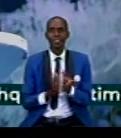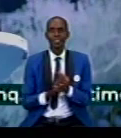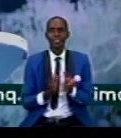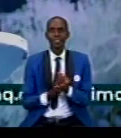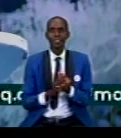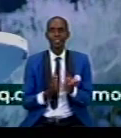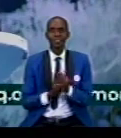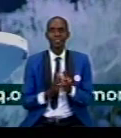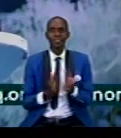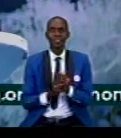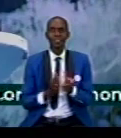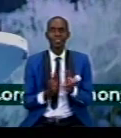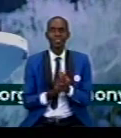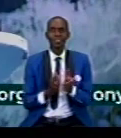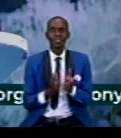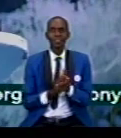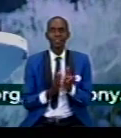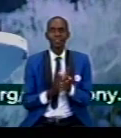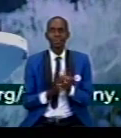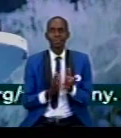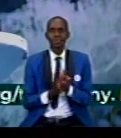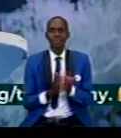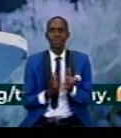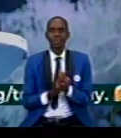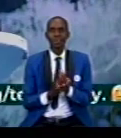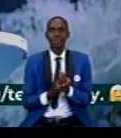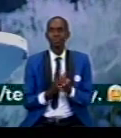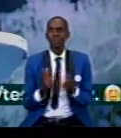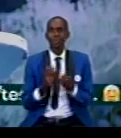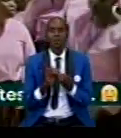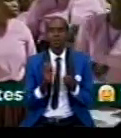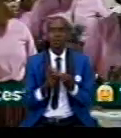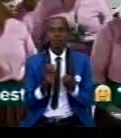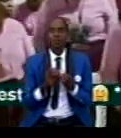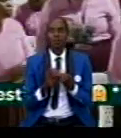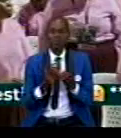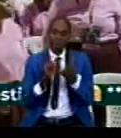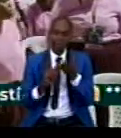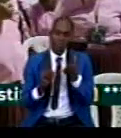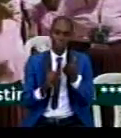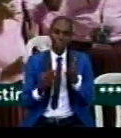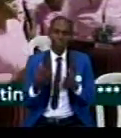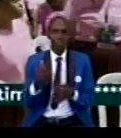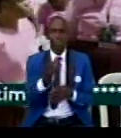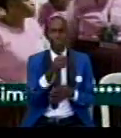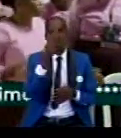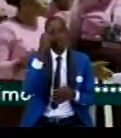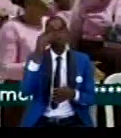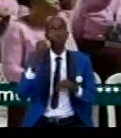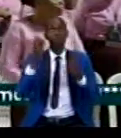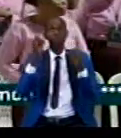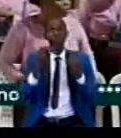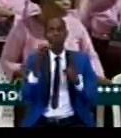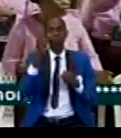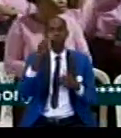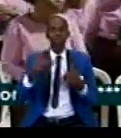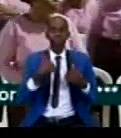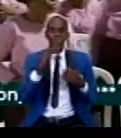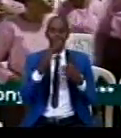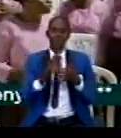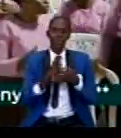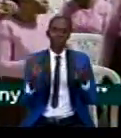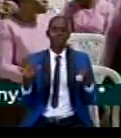Any more. Check yourself, because the power of God has been released. Check yourself. You